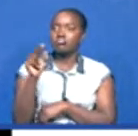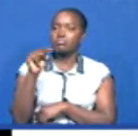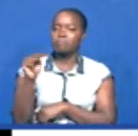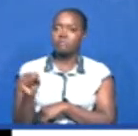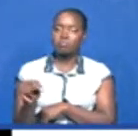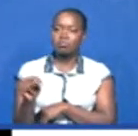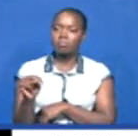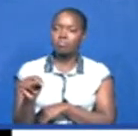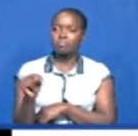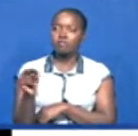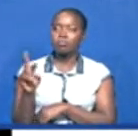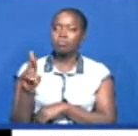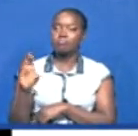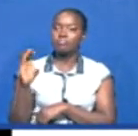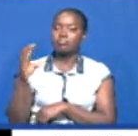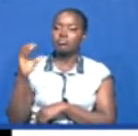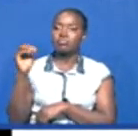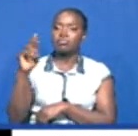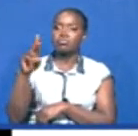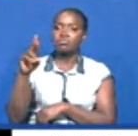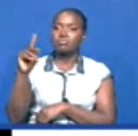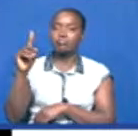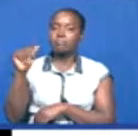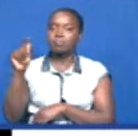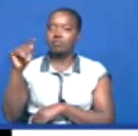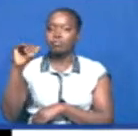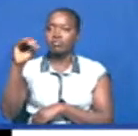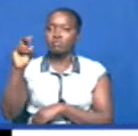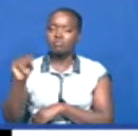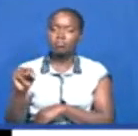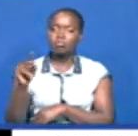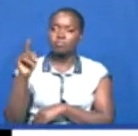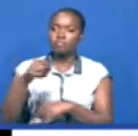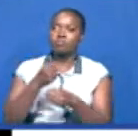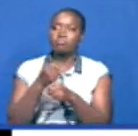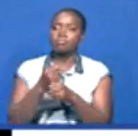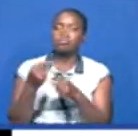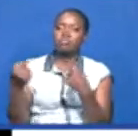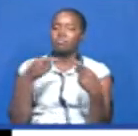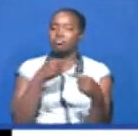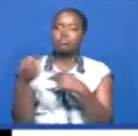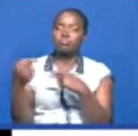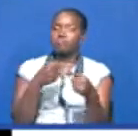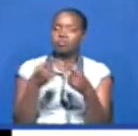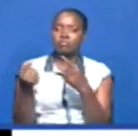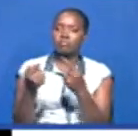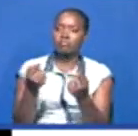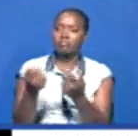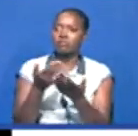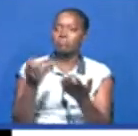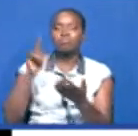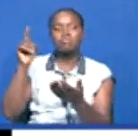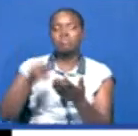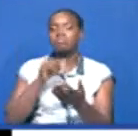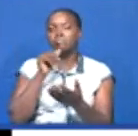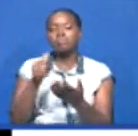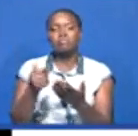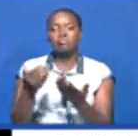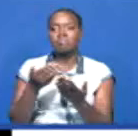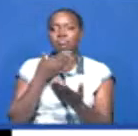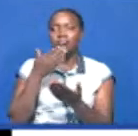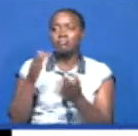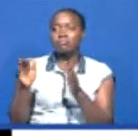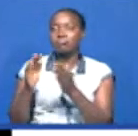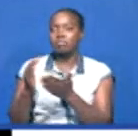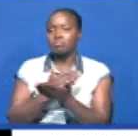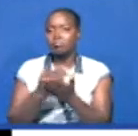be done. Mm-hmm. I do know there's a little bit of a controversy. Is it mandatory or not? Because there are some countries where it is